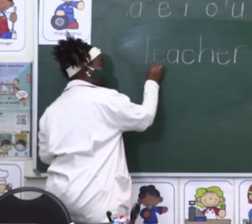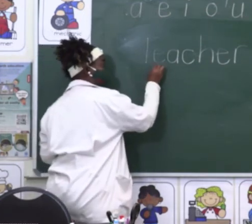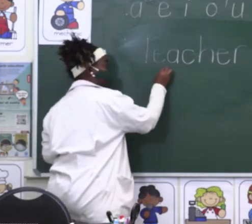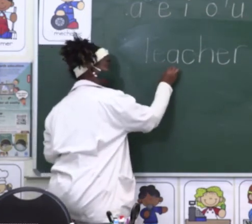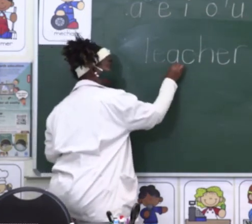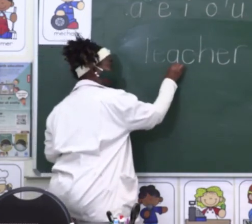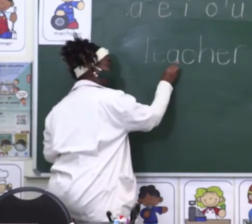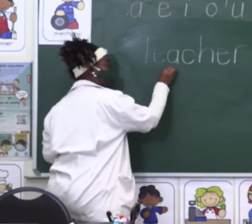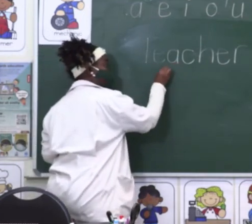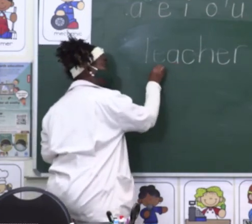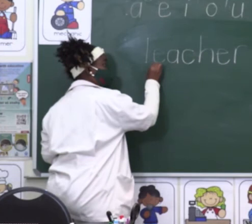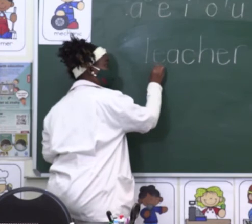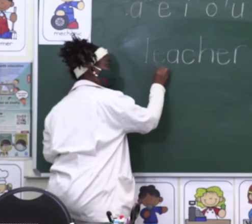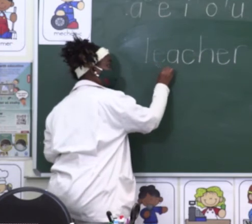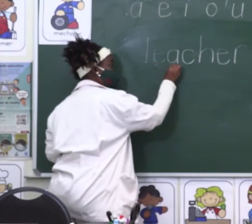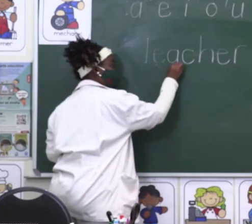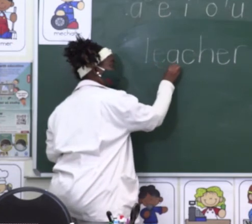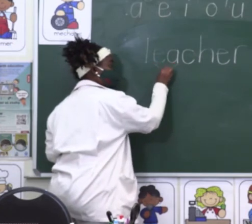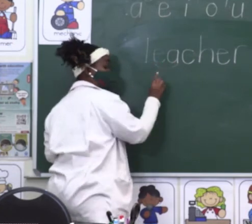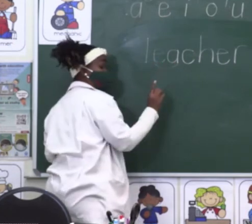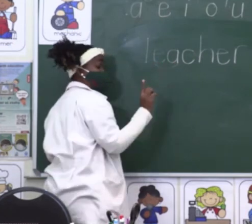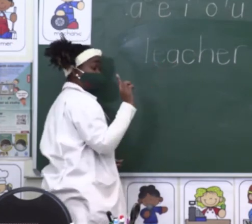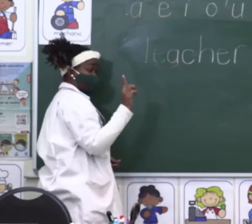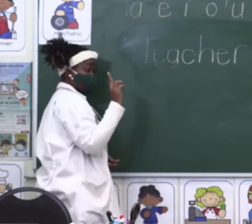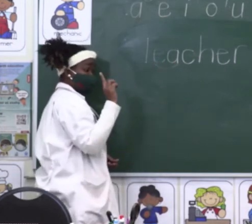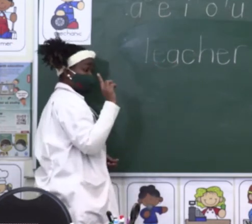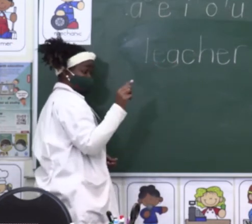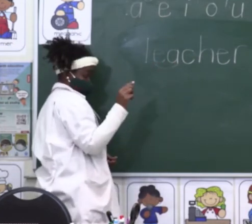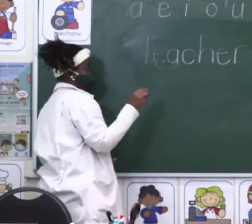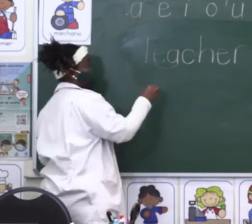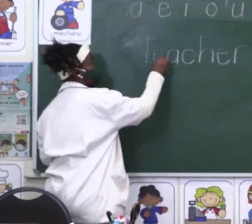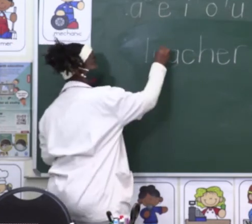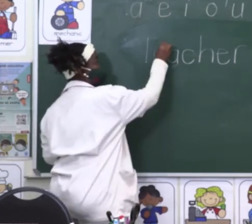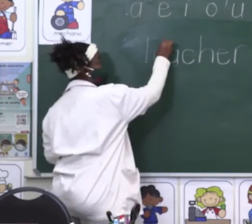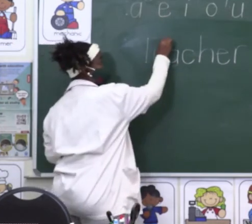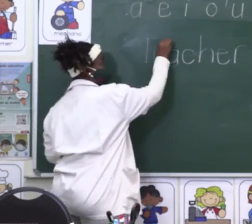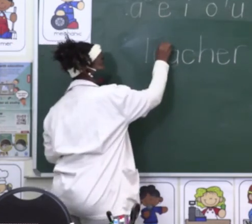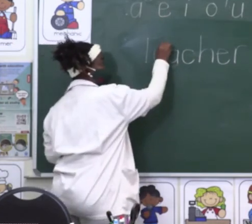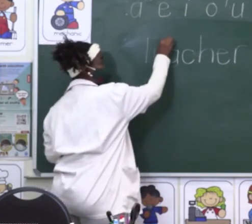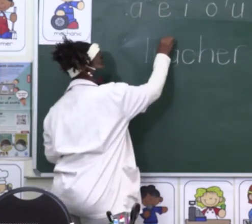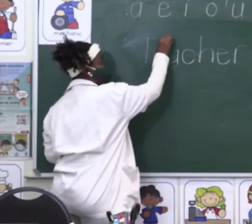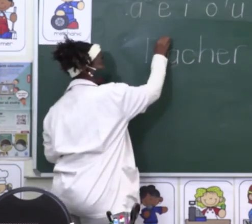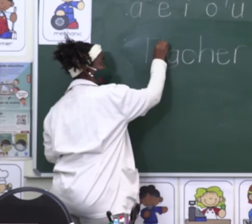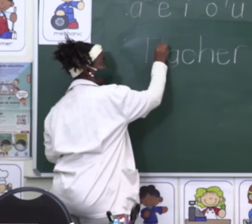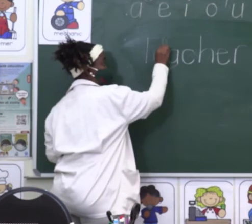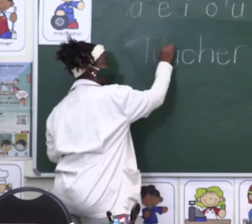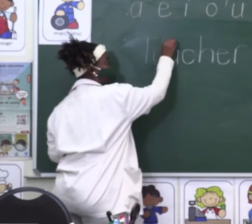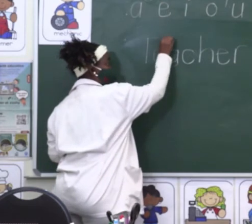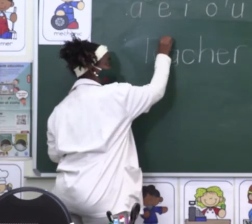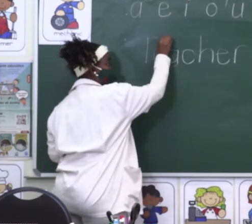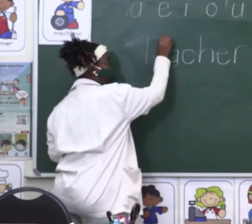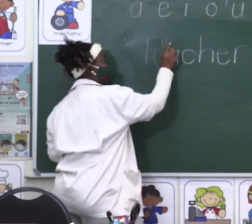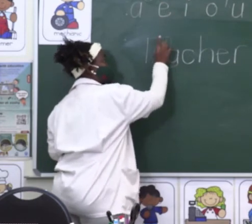each other here, it only makes or gives one sound. It only gives us one sound. So we can say these